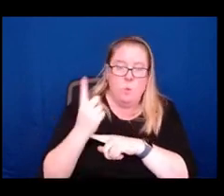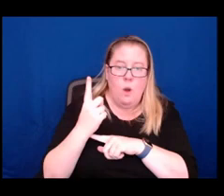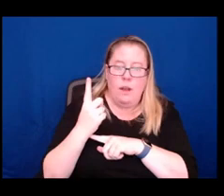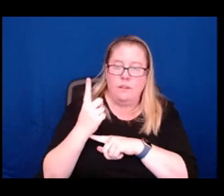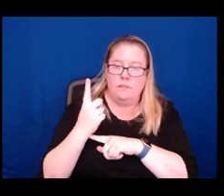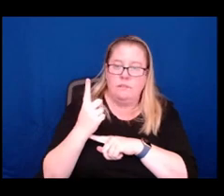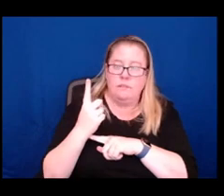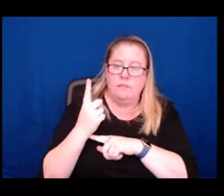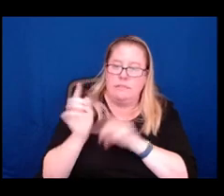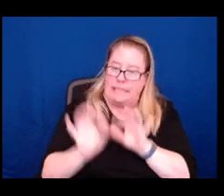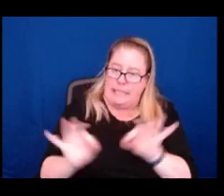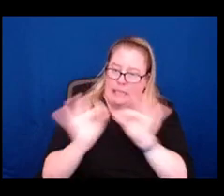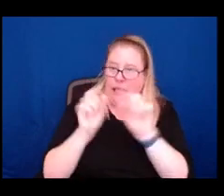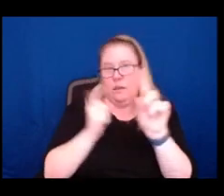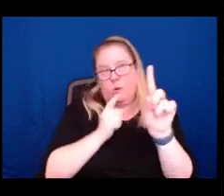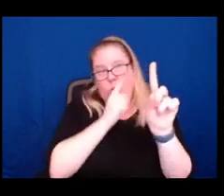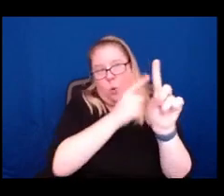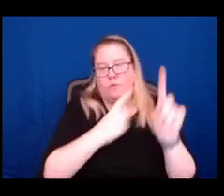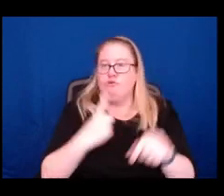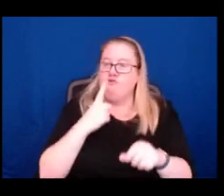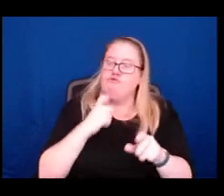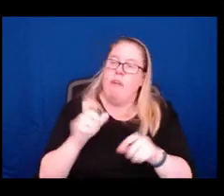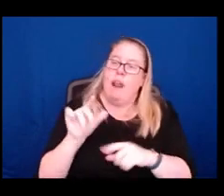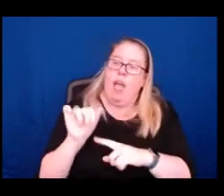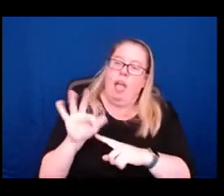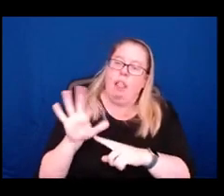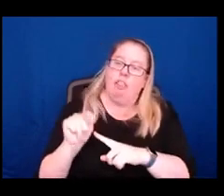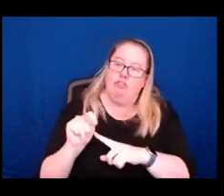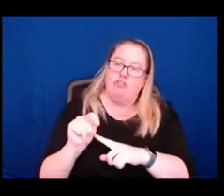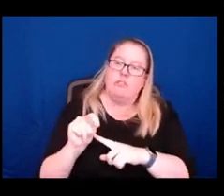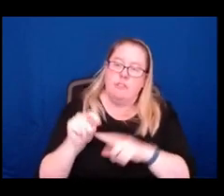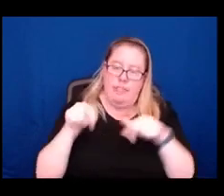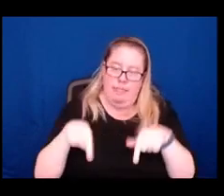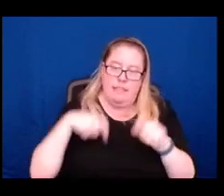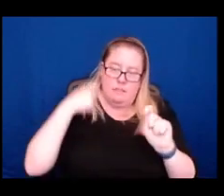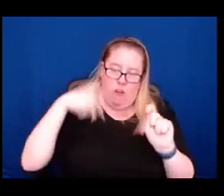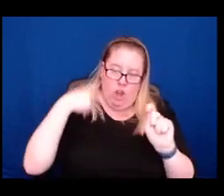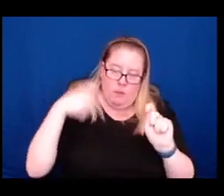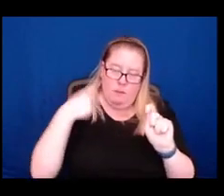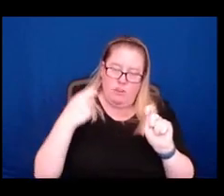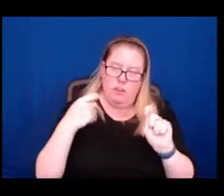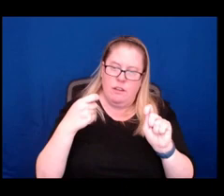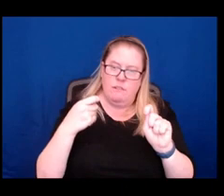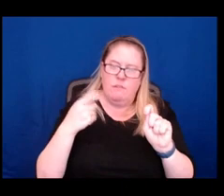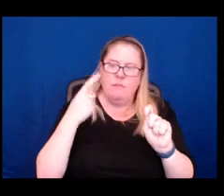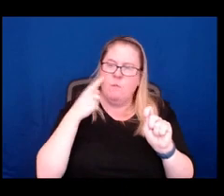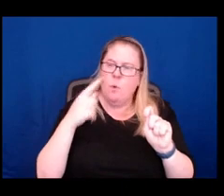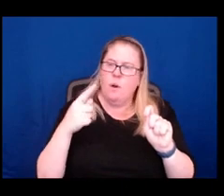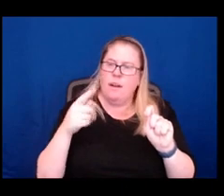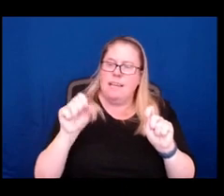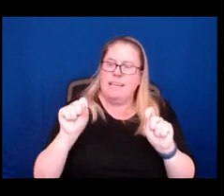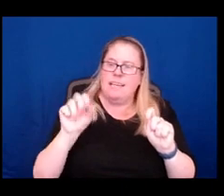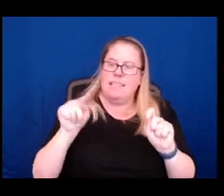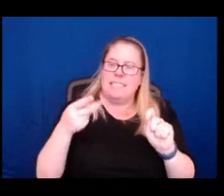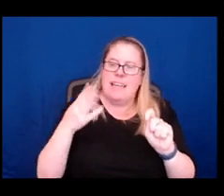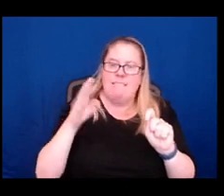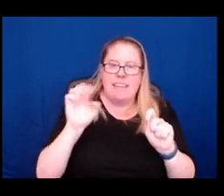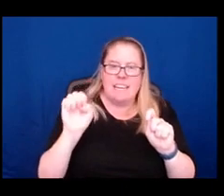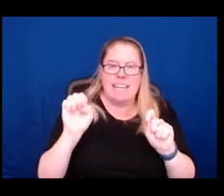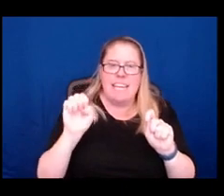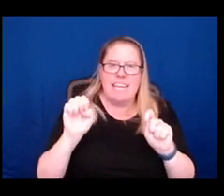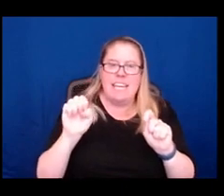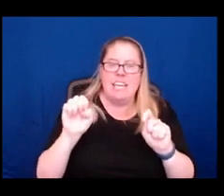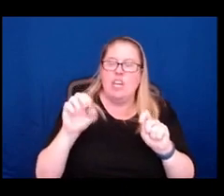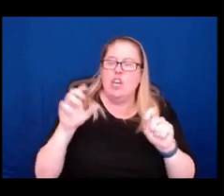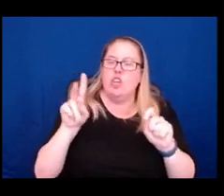One of the key goals of Red Alert, the Fight Against Fibroids documentary is to draw attention to the Stephanie Tubbs Jones